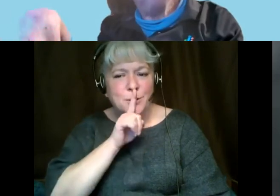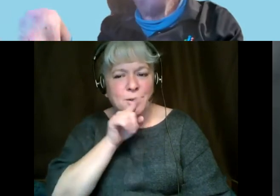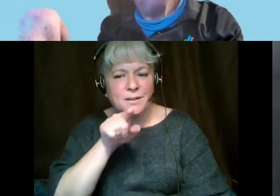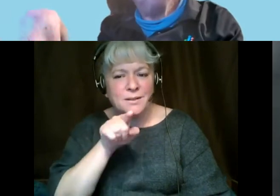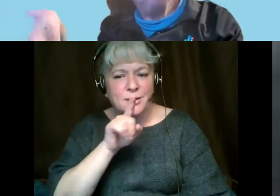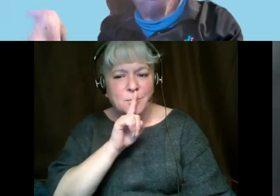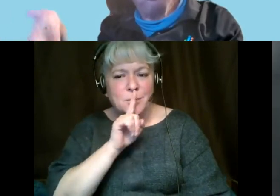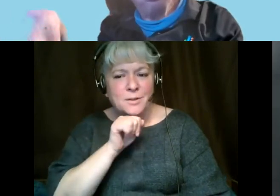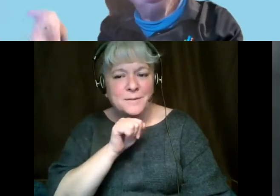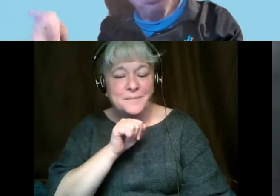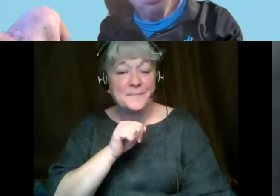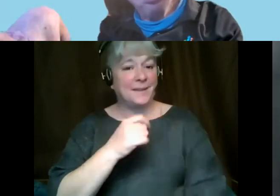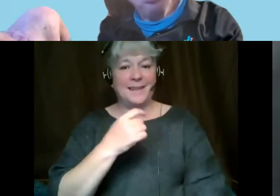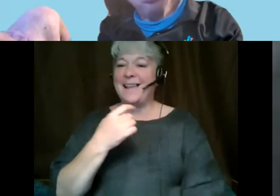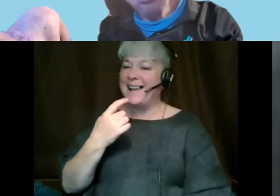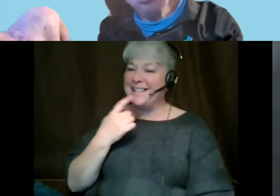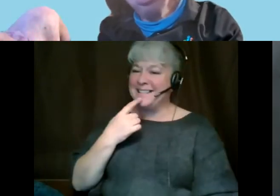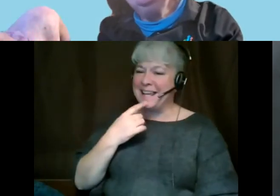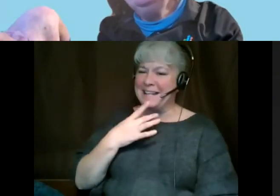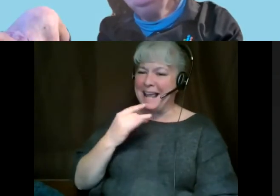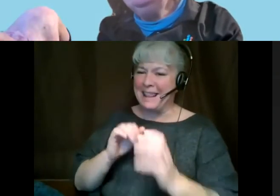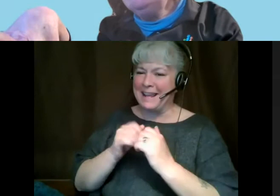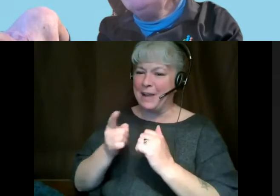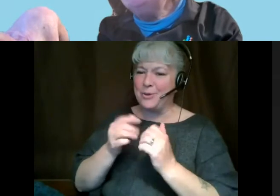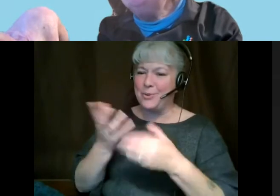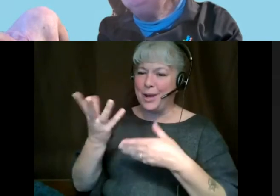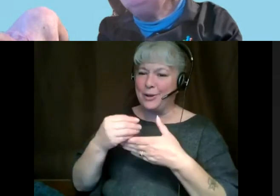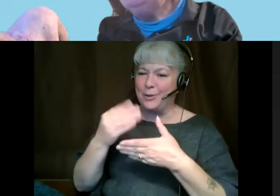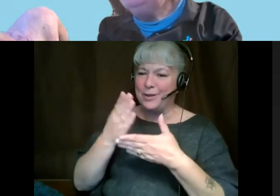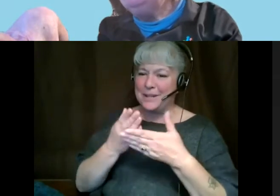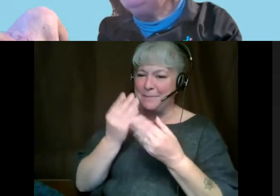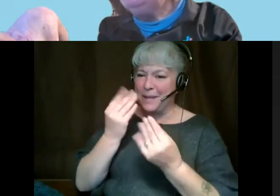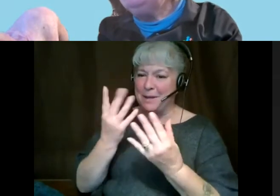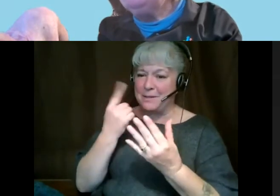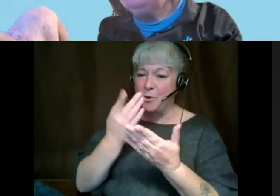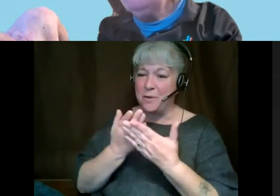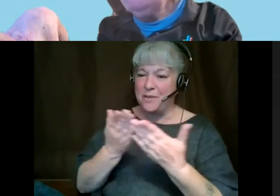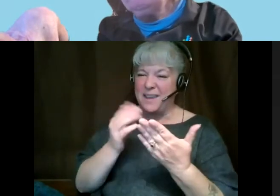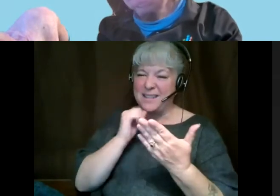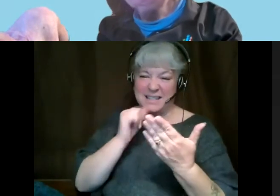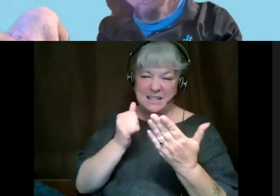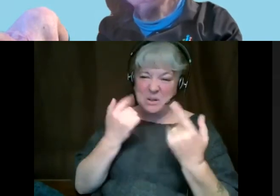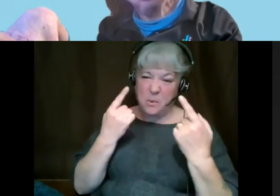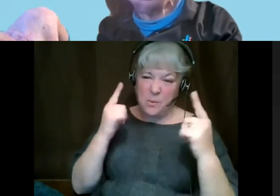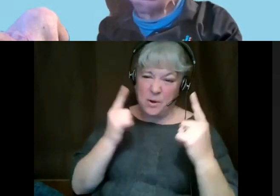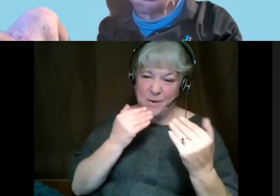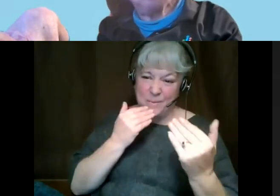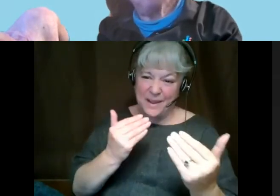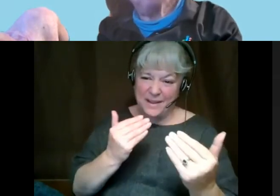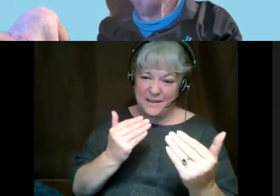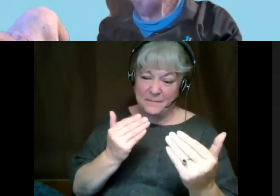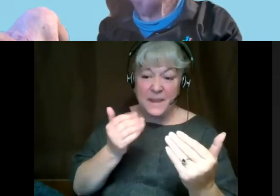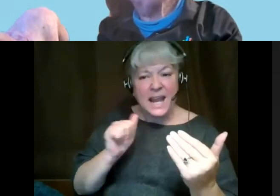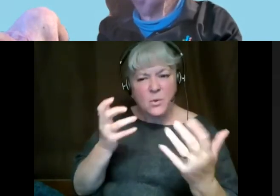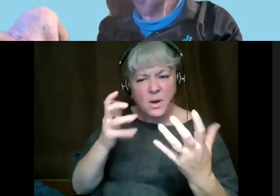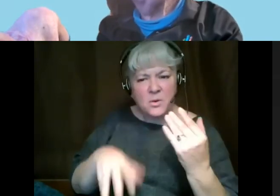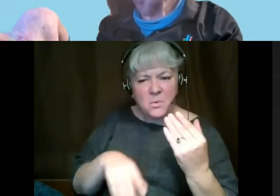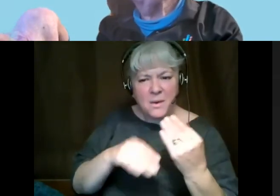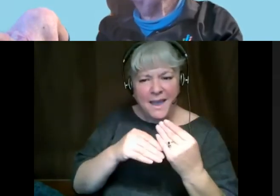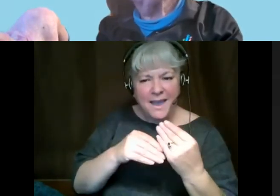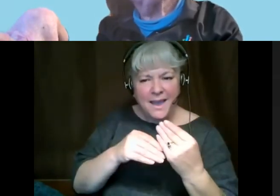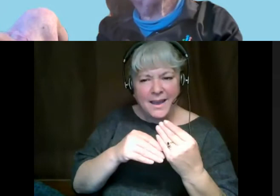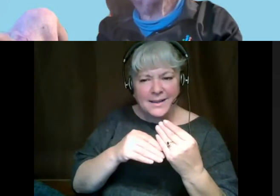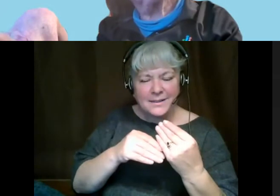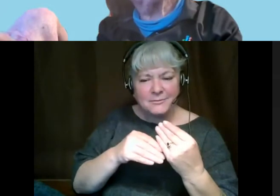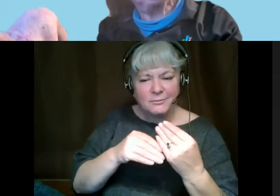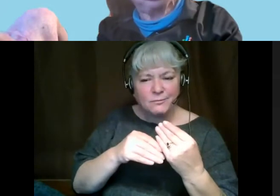I said, I like how you included some of the information on things that really didn't work so well. Anything you want to add, like as a footnote to